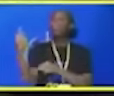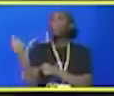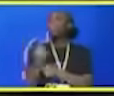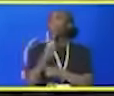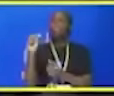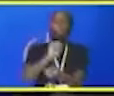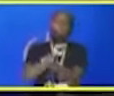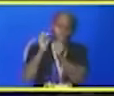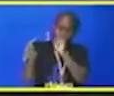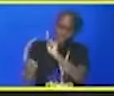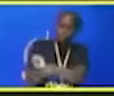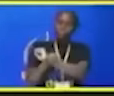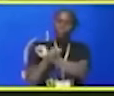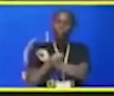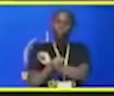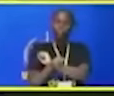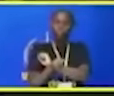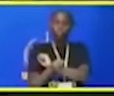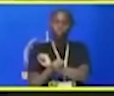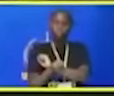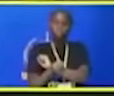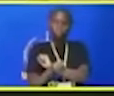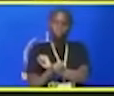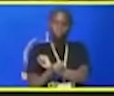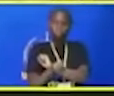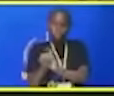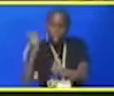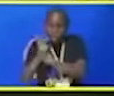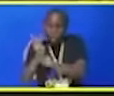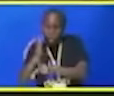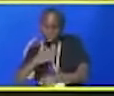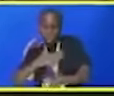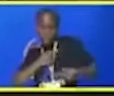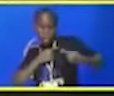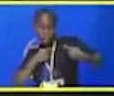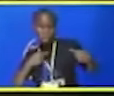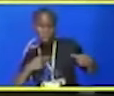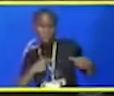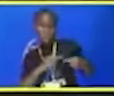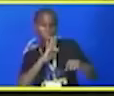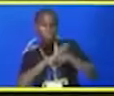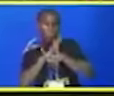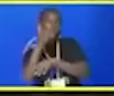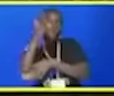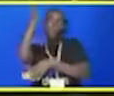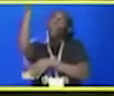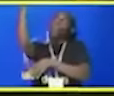change. Set my heart on you.